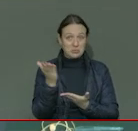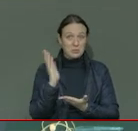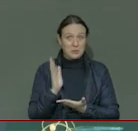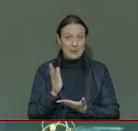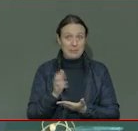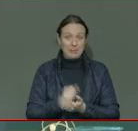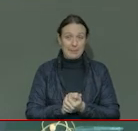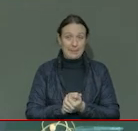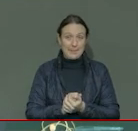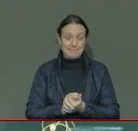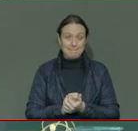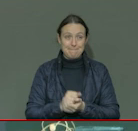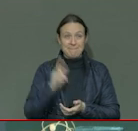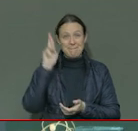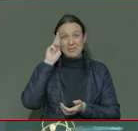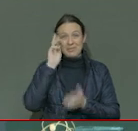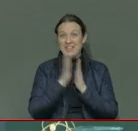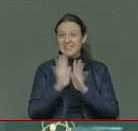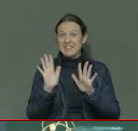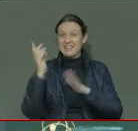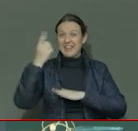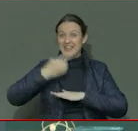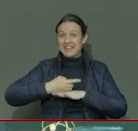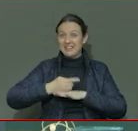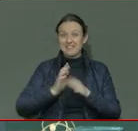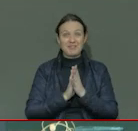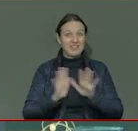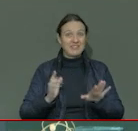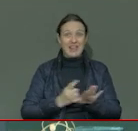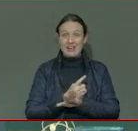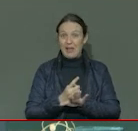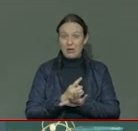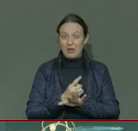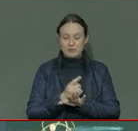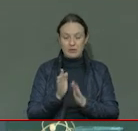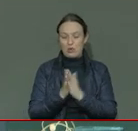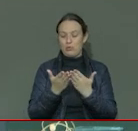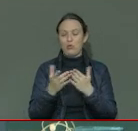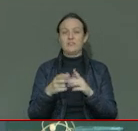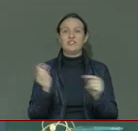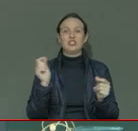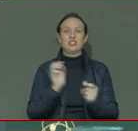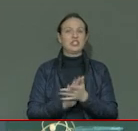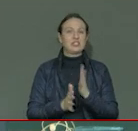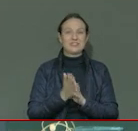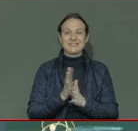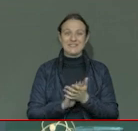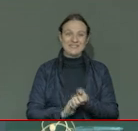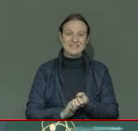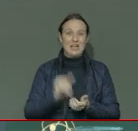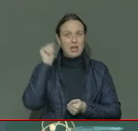right? So remember, it's actually just 10 days, 10 hours, and you will be done with the 100 chapters. I'll tell you about the